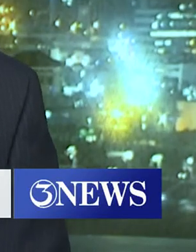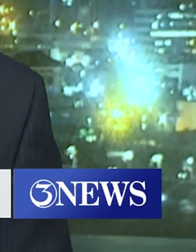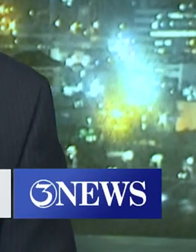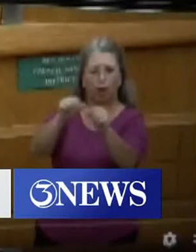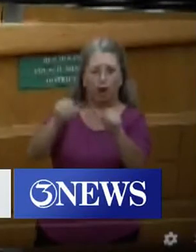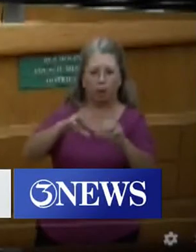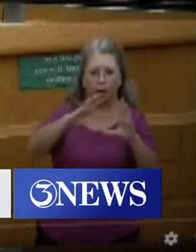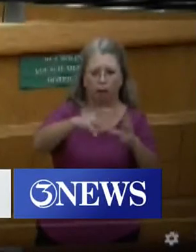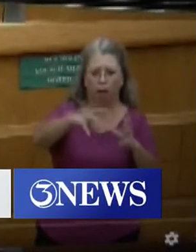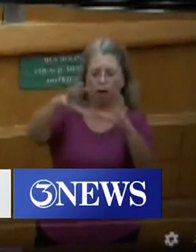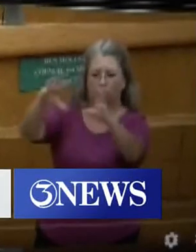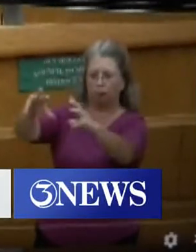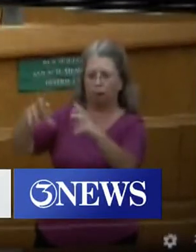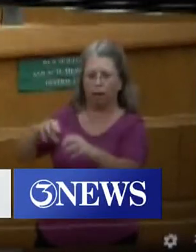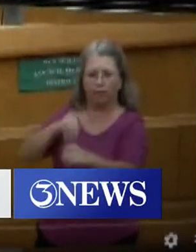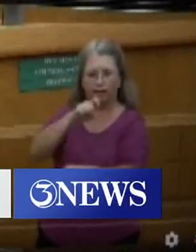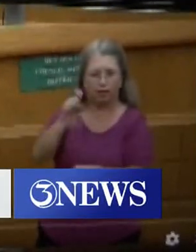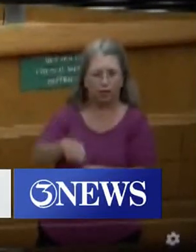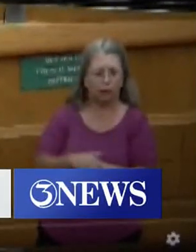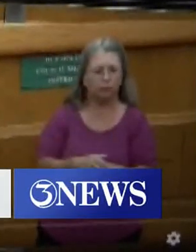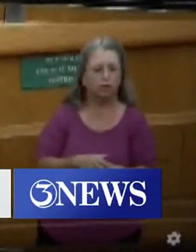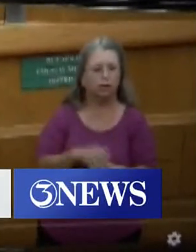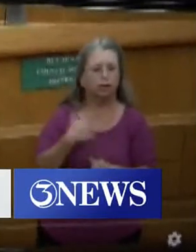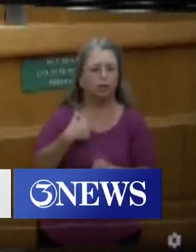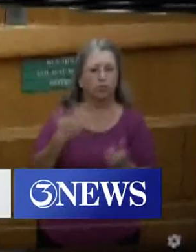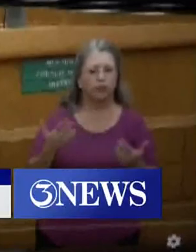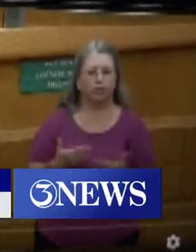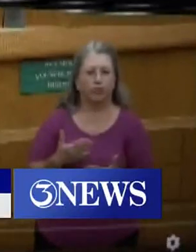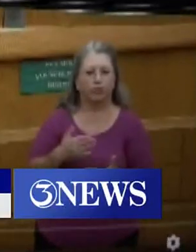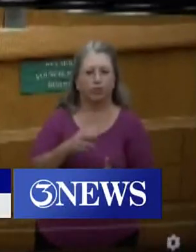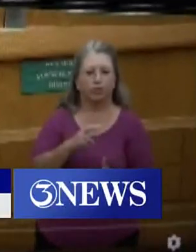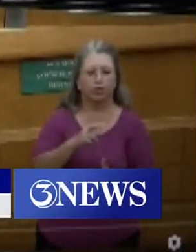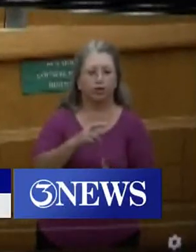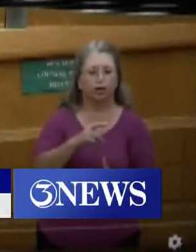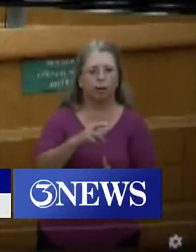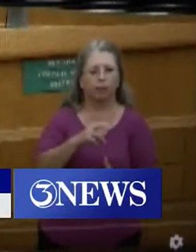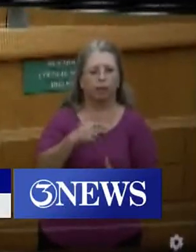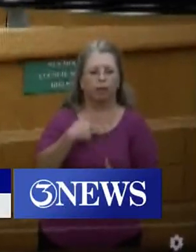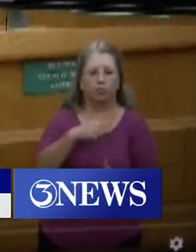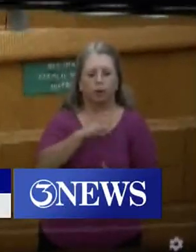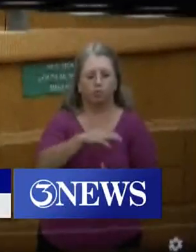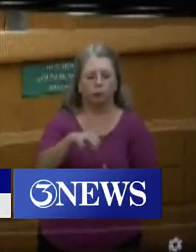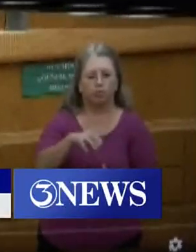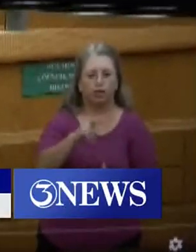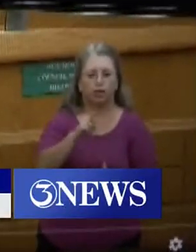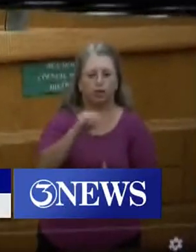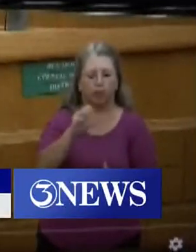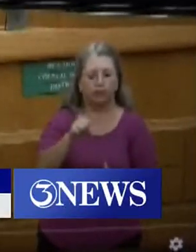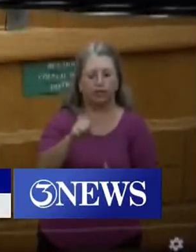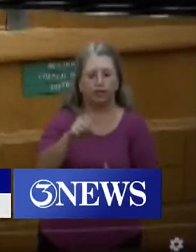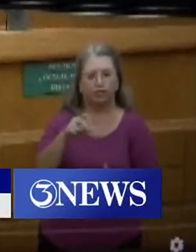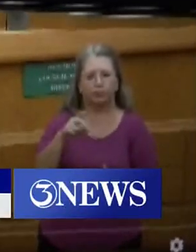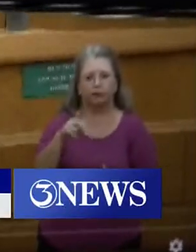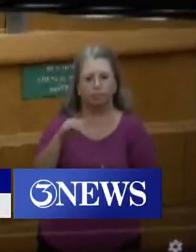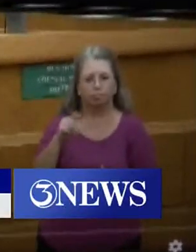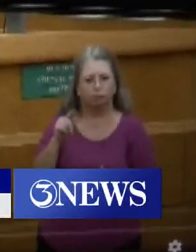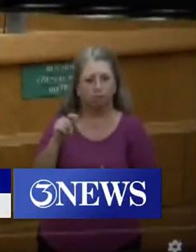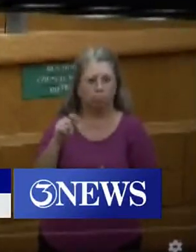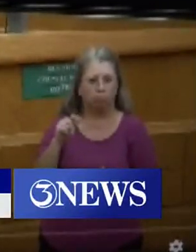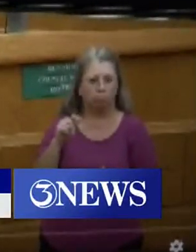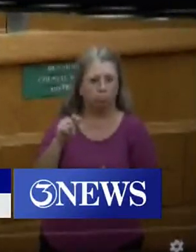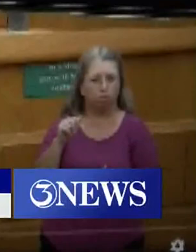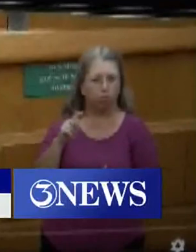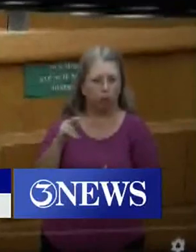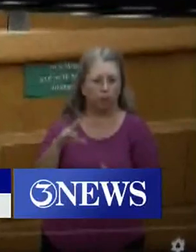Hall. We here in Corpus Christi, Nuestes, Portland, and Rancis together are number one in terms of the average number of new